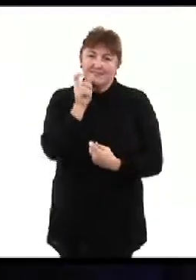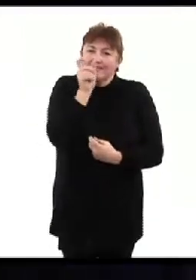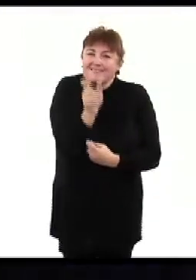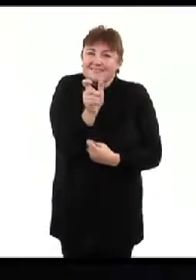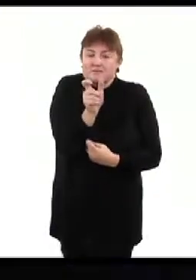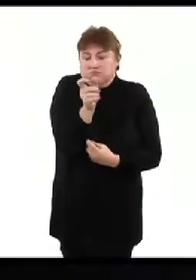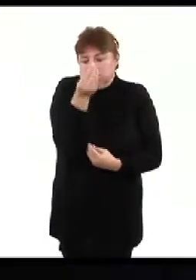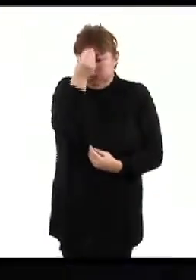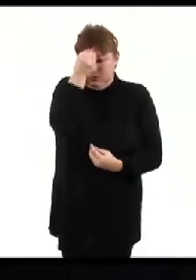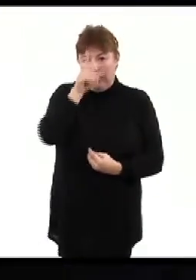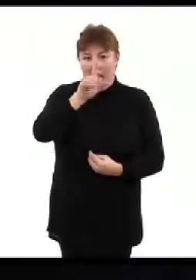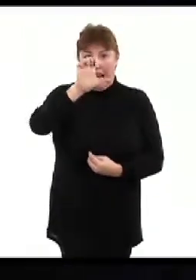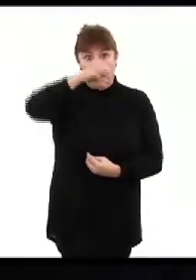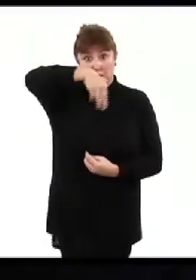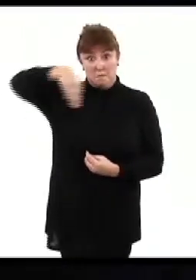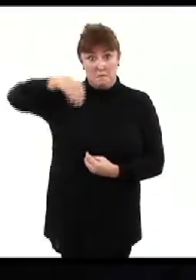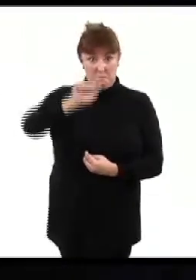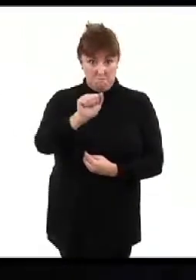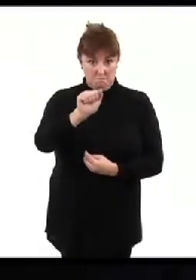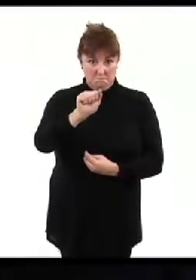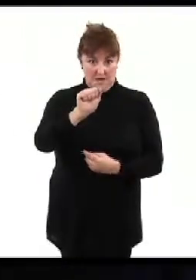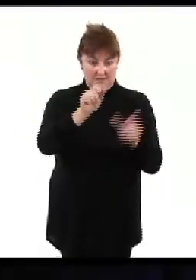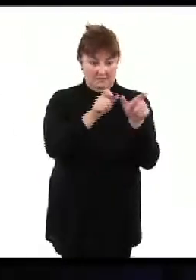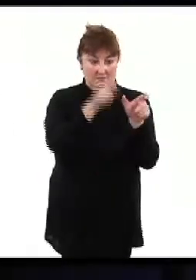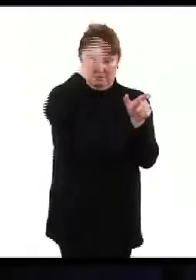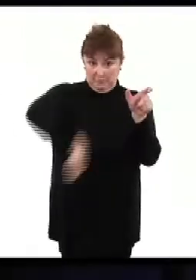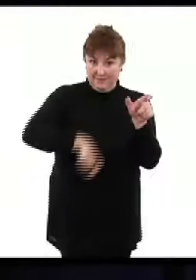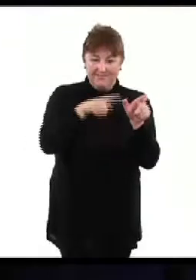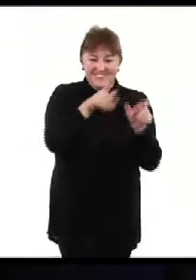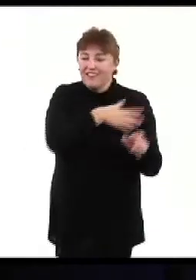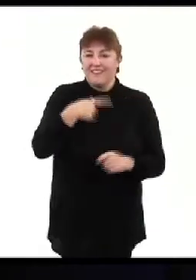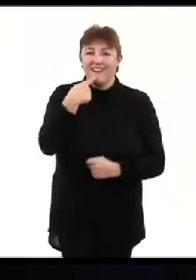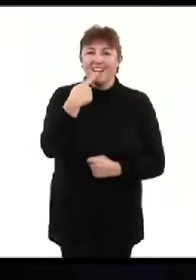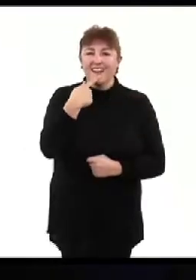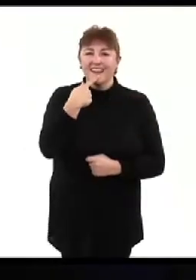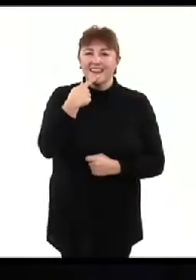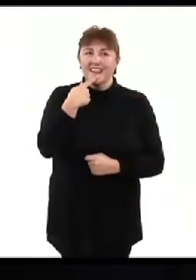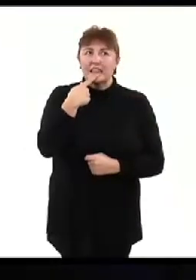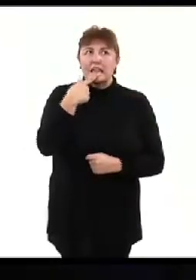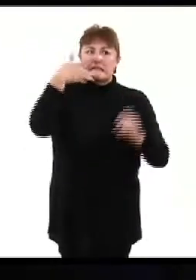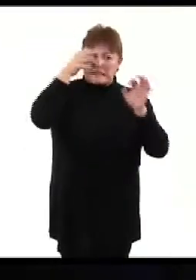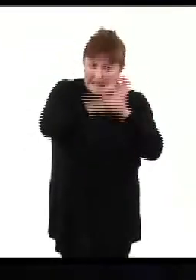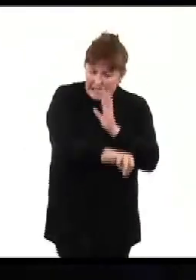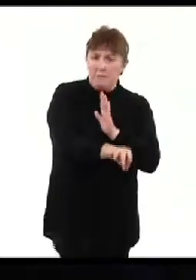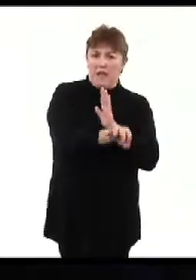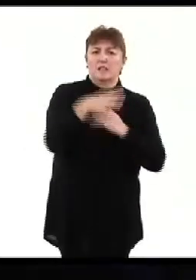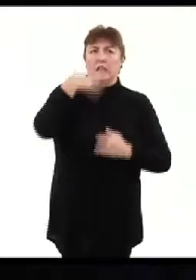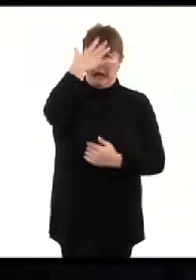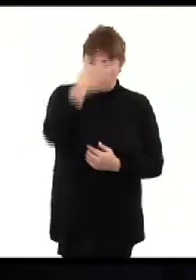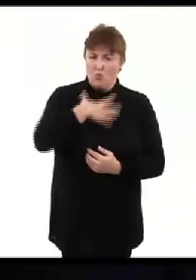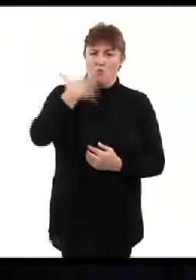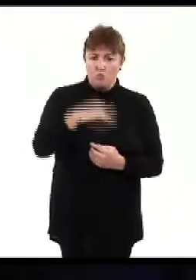But what that means is you can retrieve the semantics. You can also retrieve grammatical information, so you know that the thing you're trying